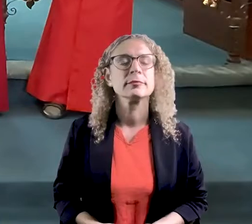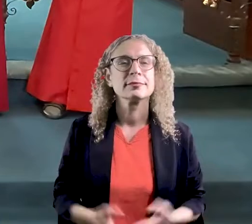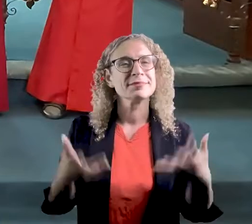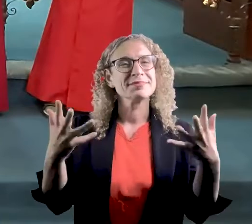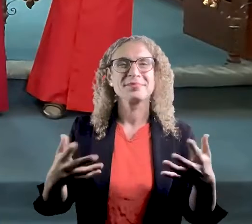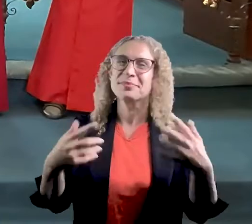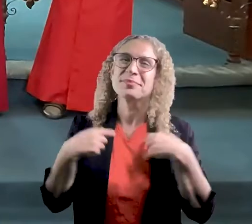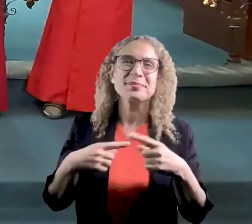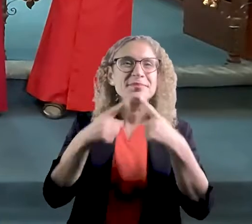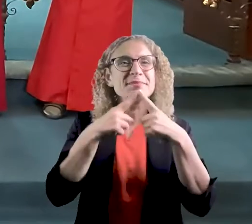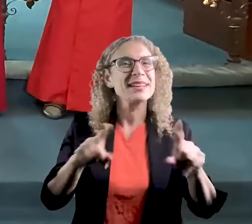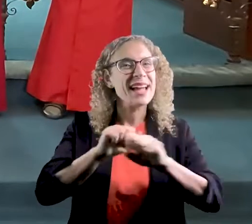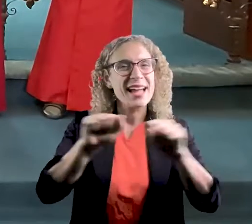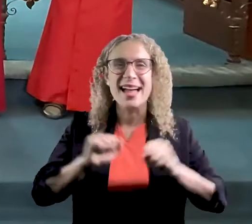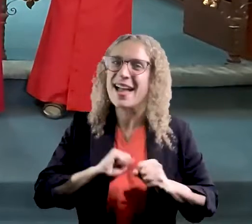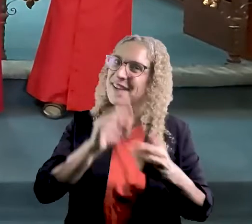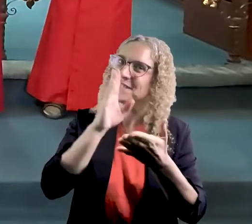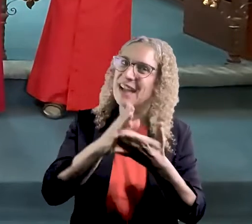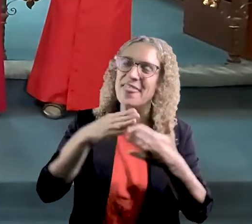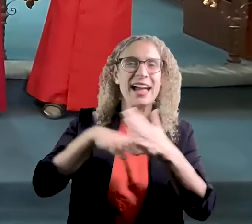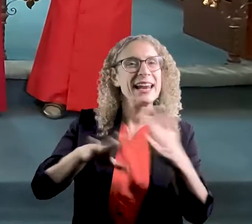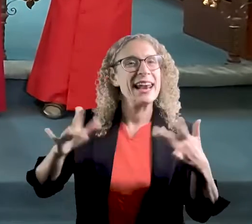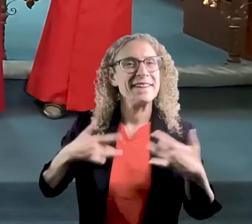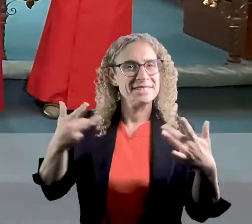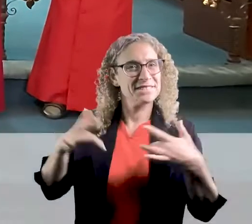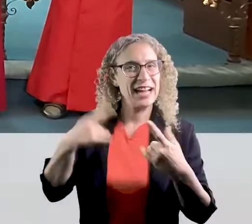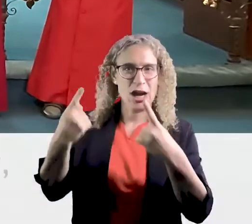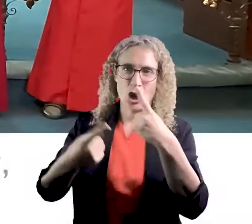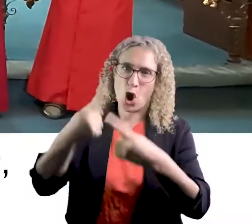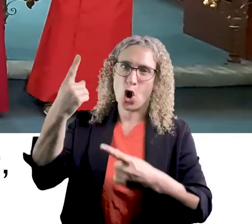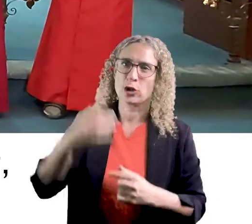Let us declare our faith in the living God.